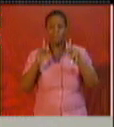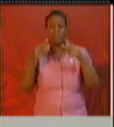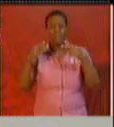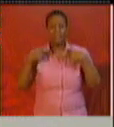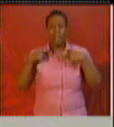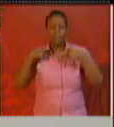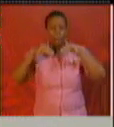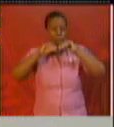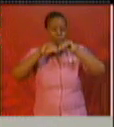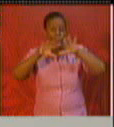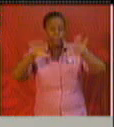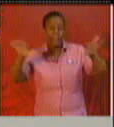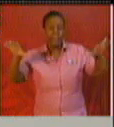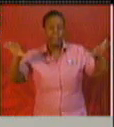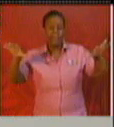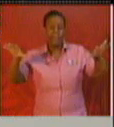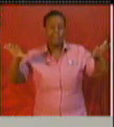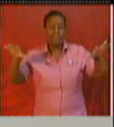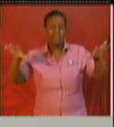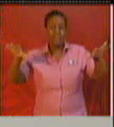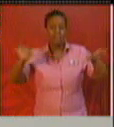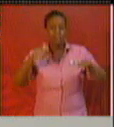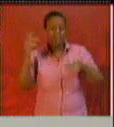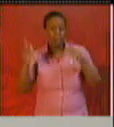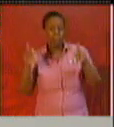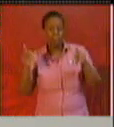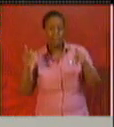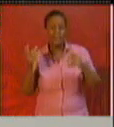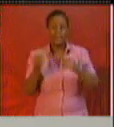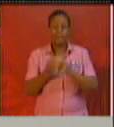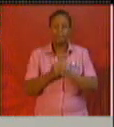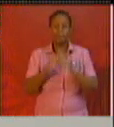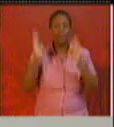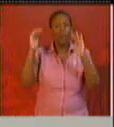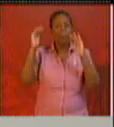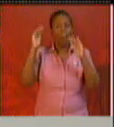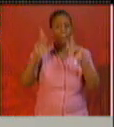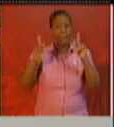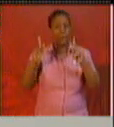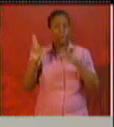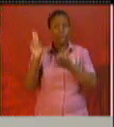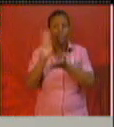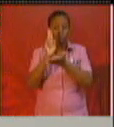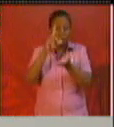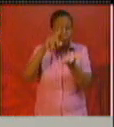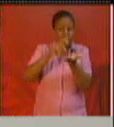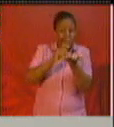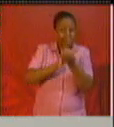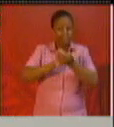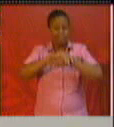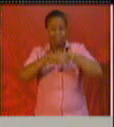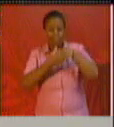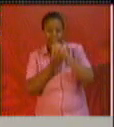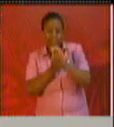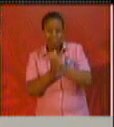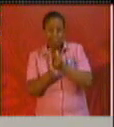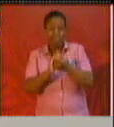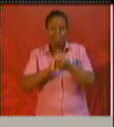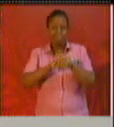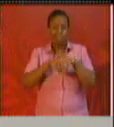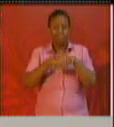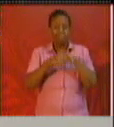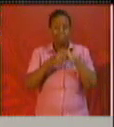in those settings. We would hope that sanitizers are being utilized by individuals, either your own personal